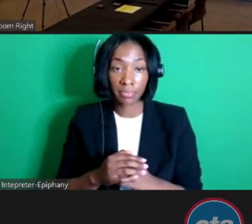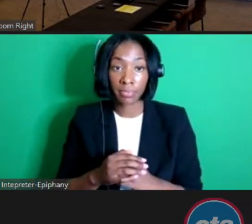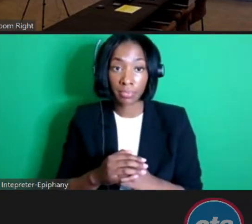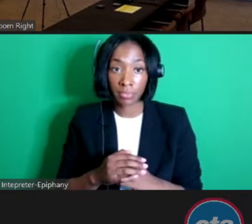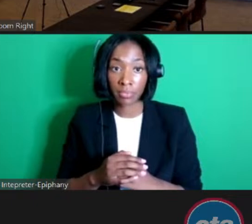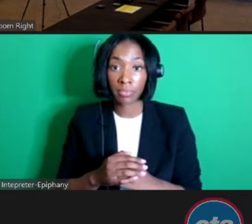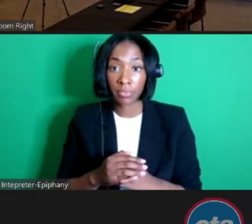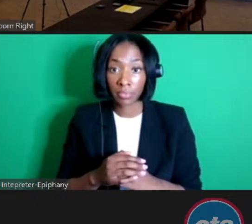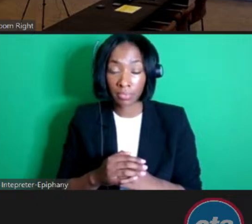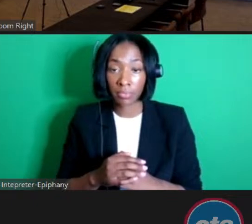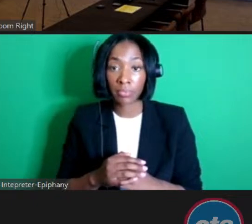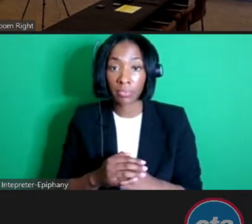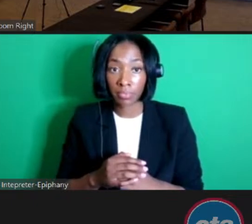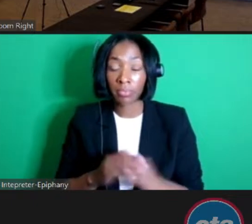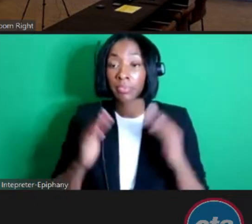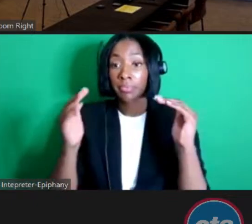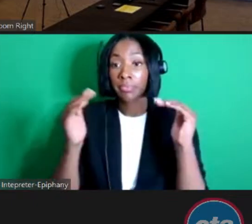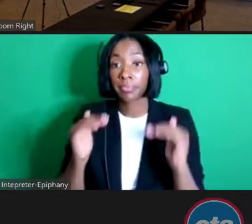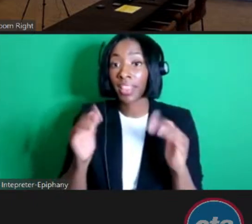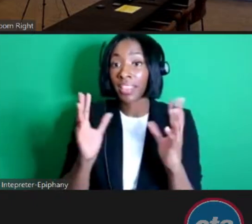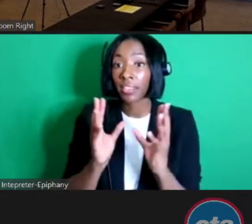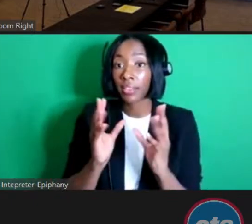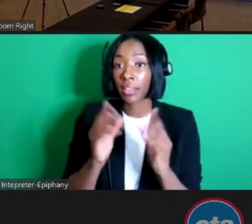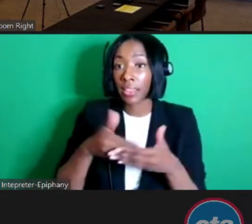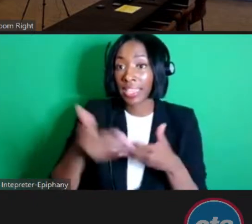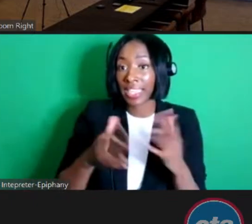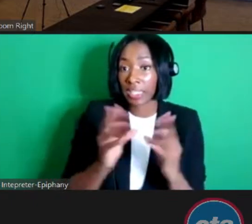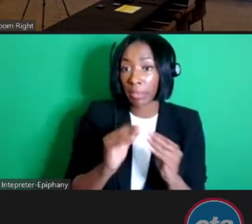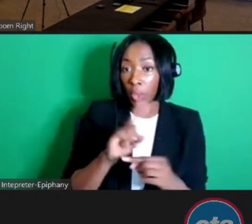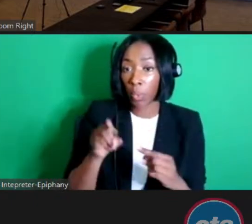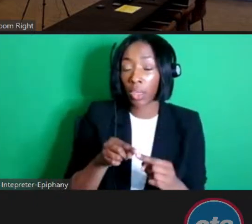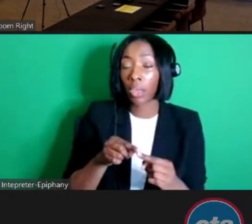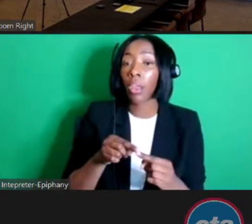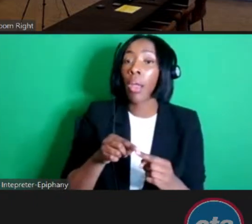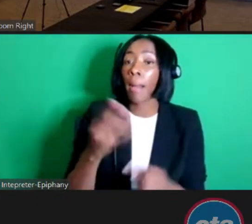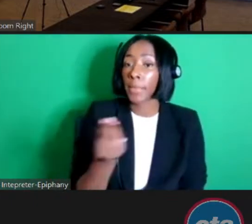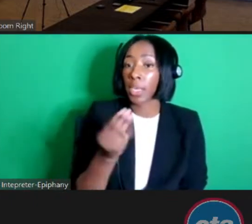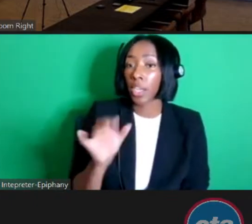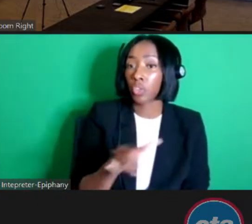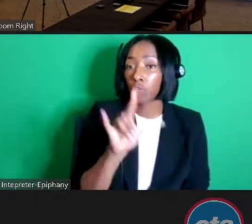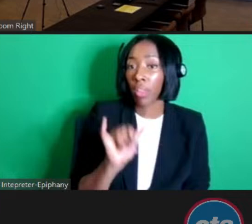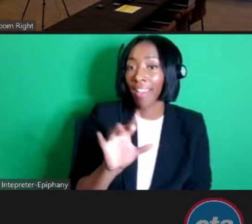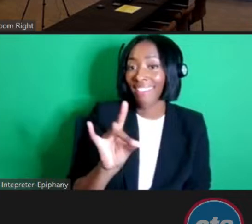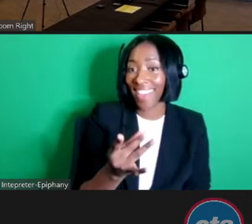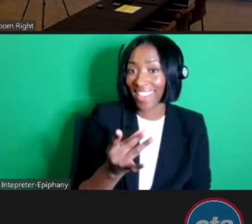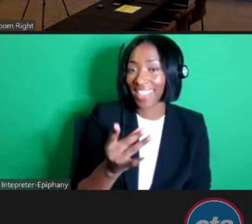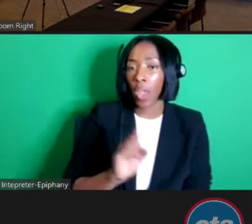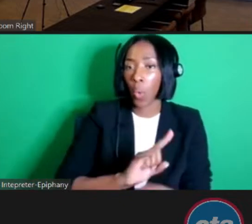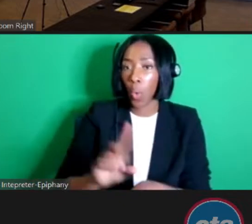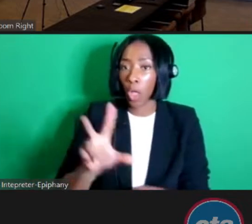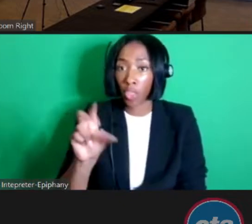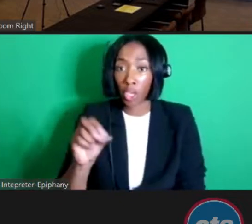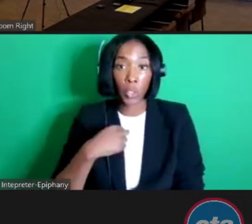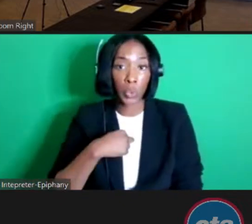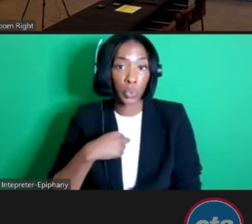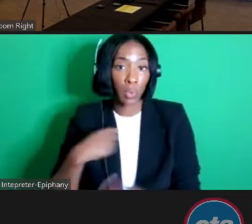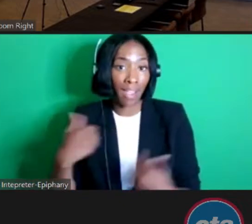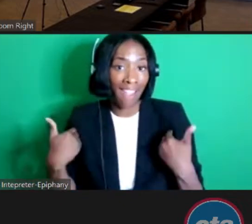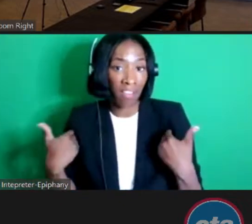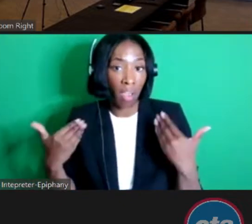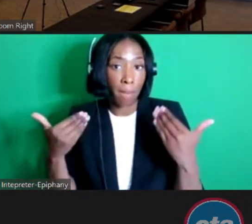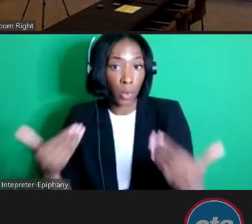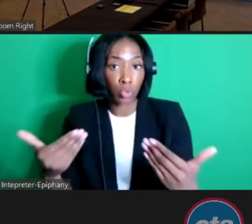Then the next meeting is Monday, July 8th, 2024 at 1:30. Do I have a motion to adjourn?